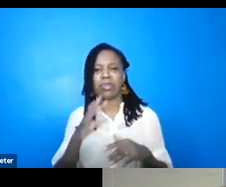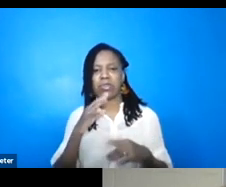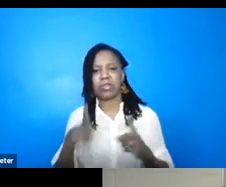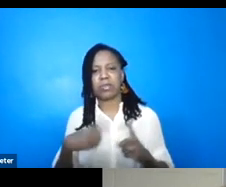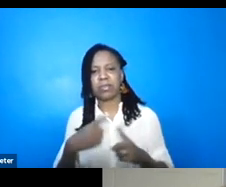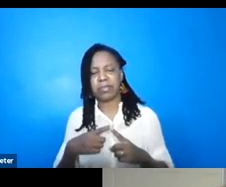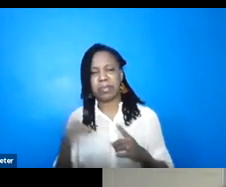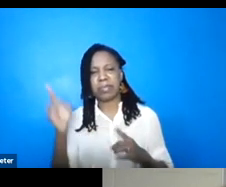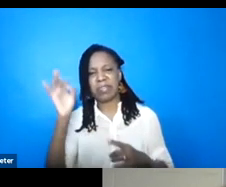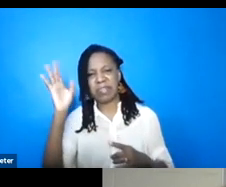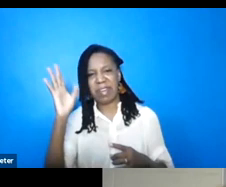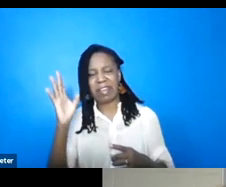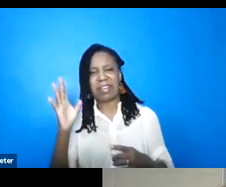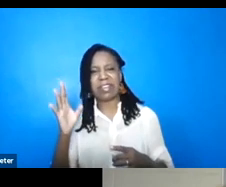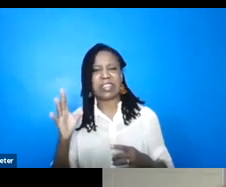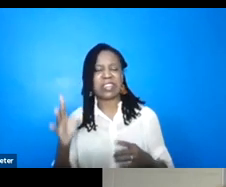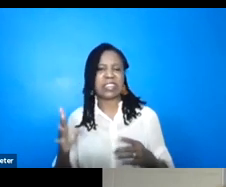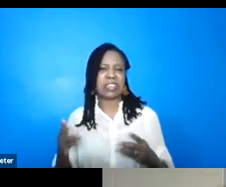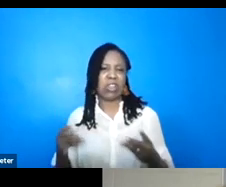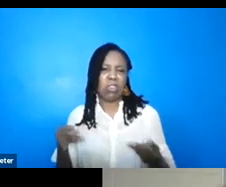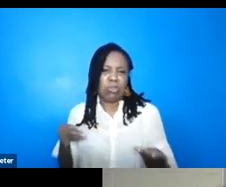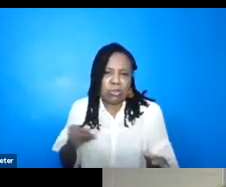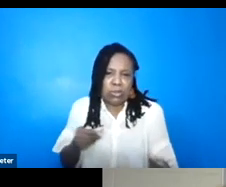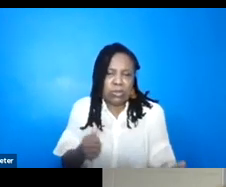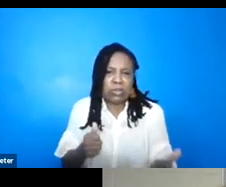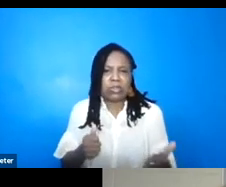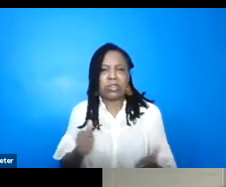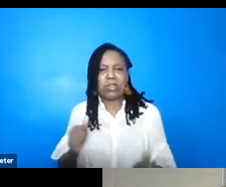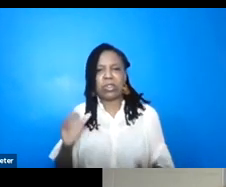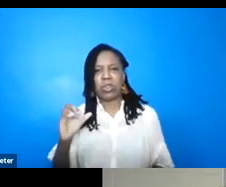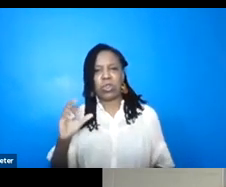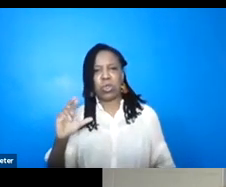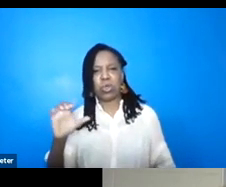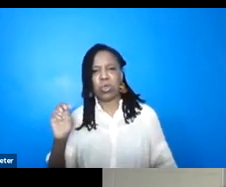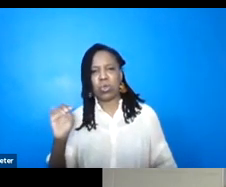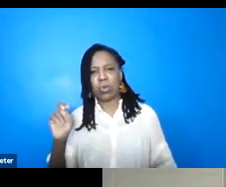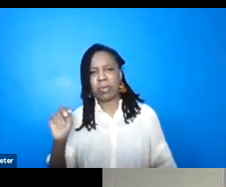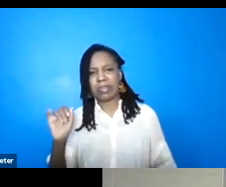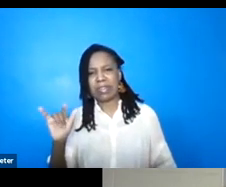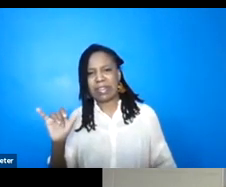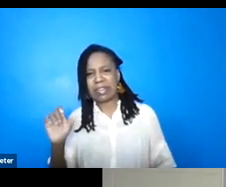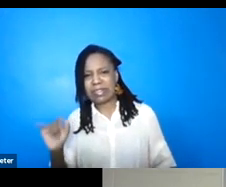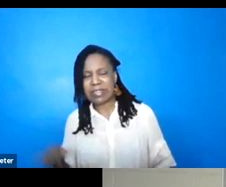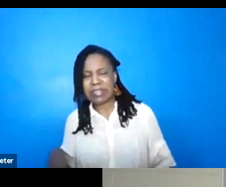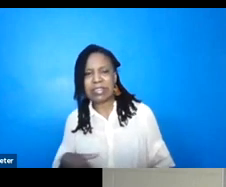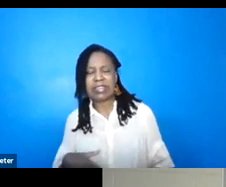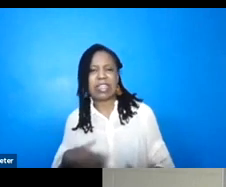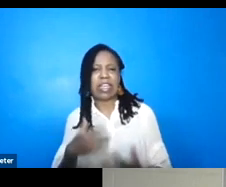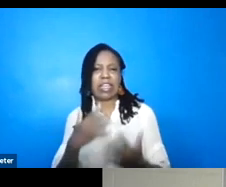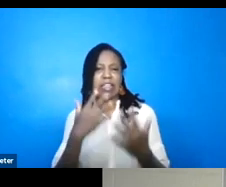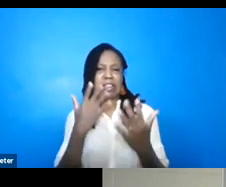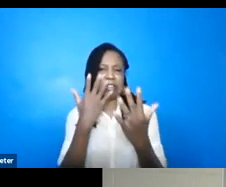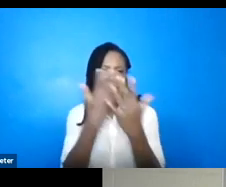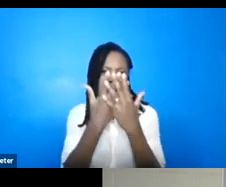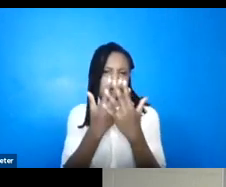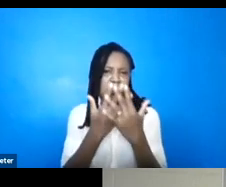to be thinking about these communities that are being deprived of the finances, the monies that will help create these structured programs to help